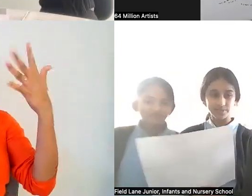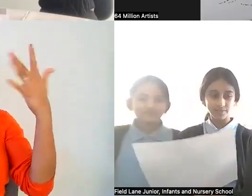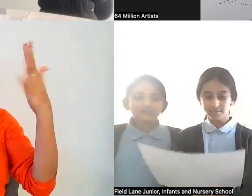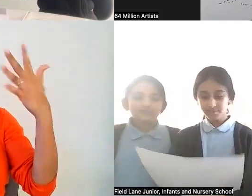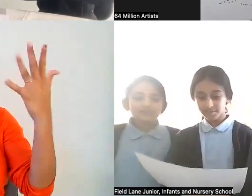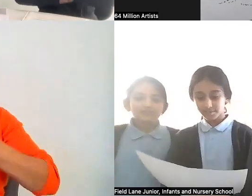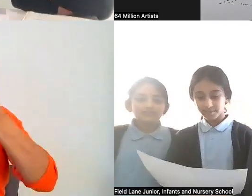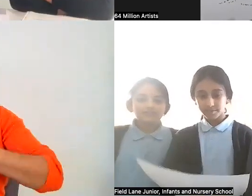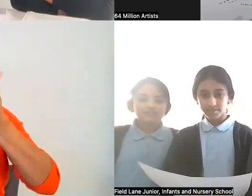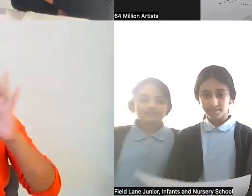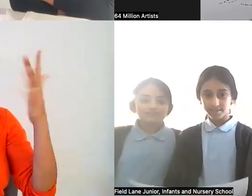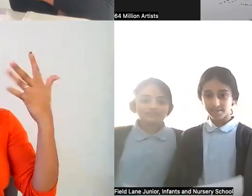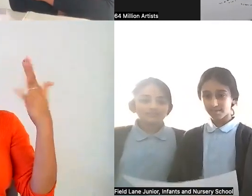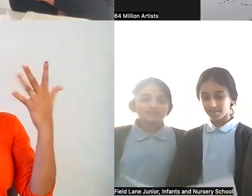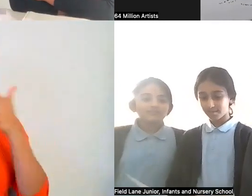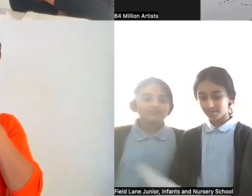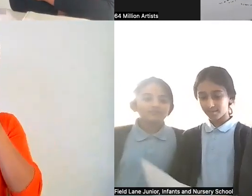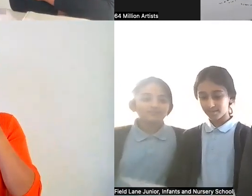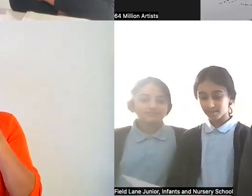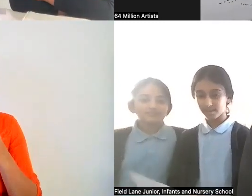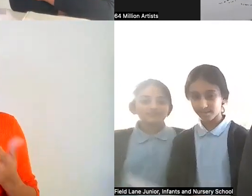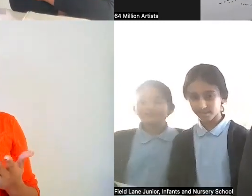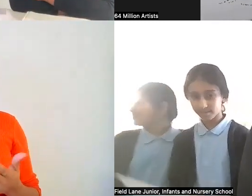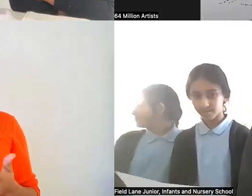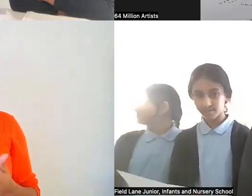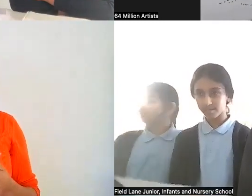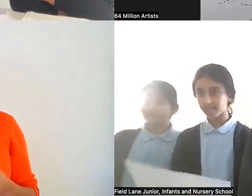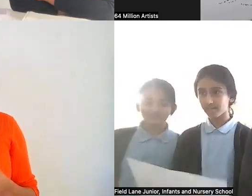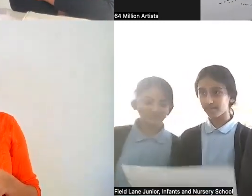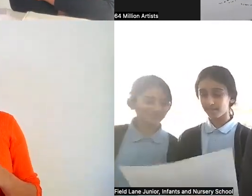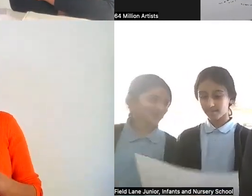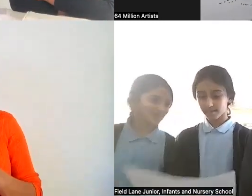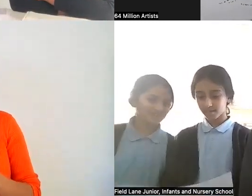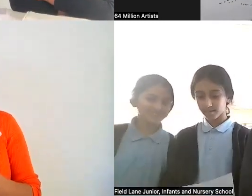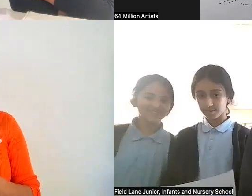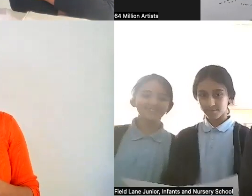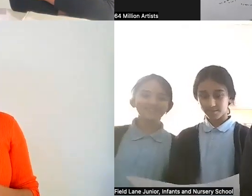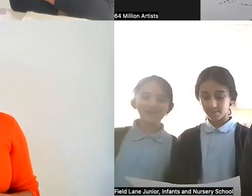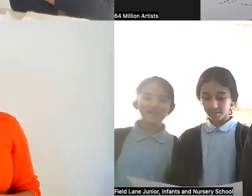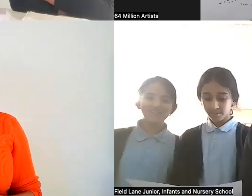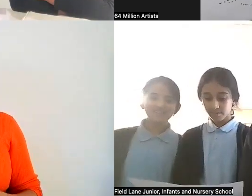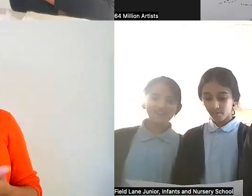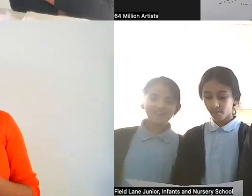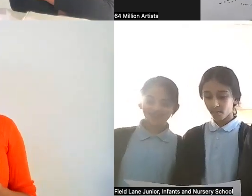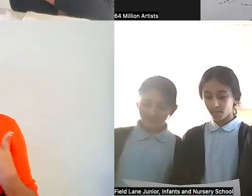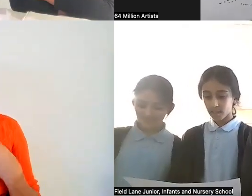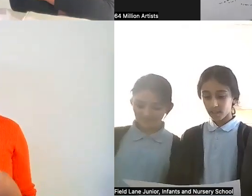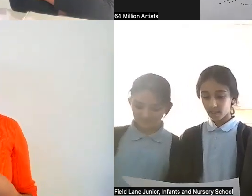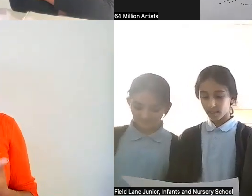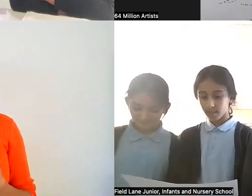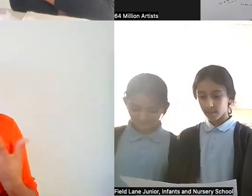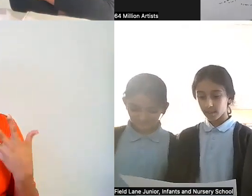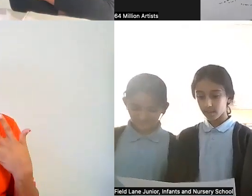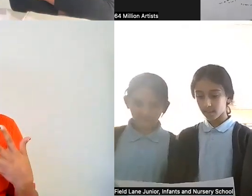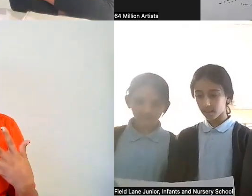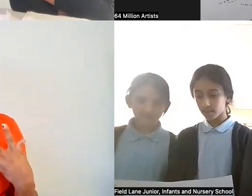lovely. So that's a great thing that you use the repetition so you don't have to say I was really wet or excessively wet. So we have that